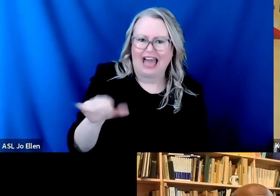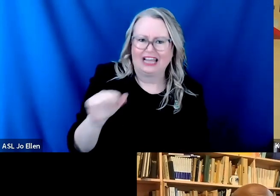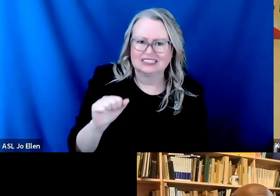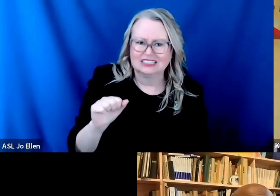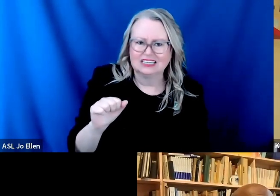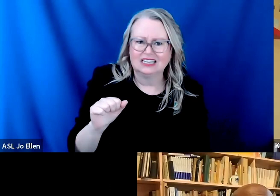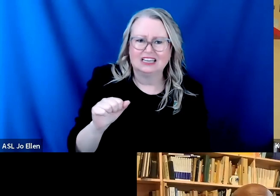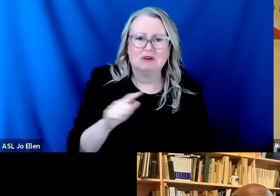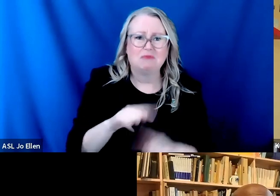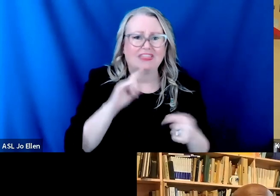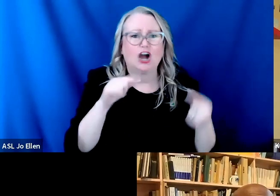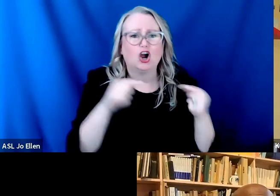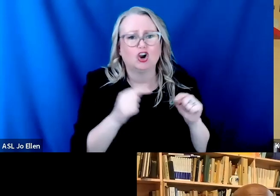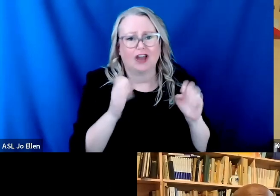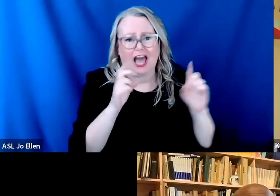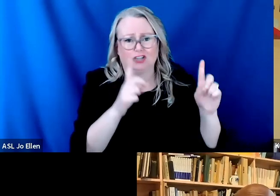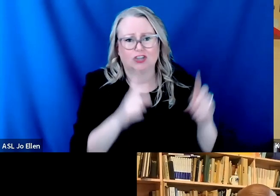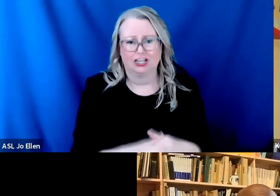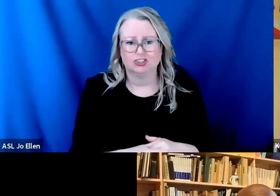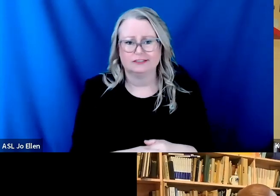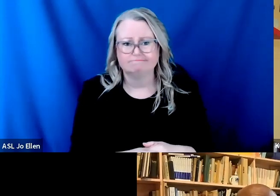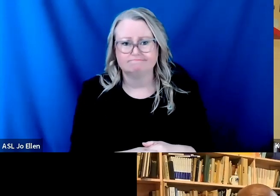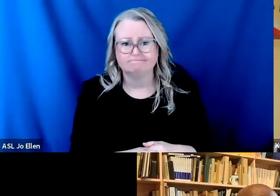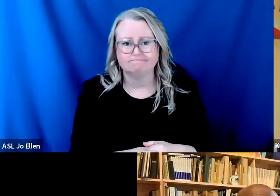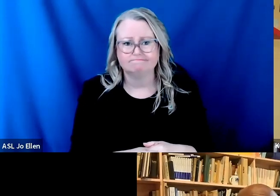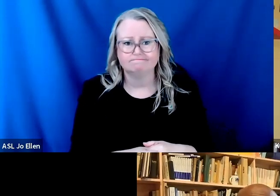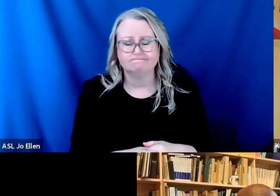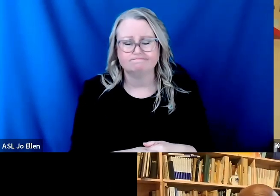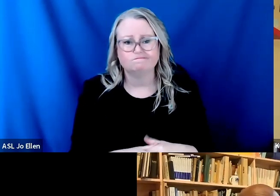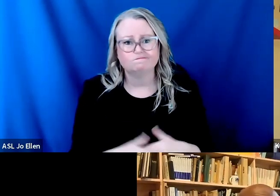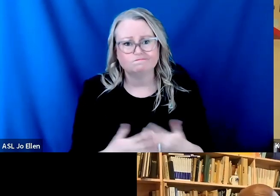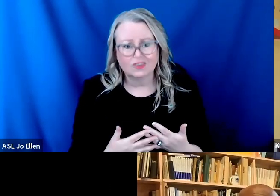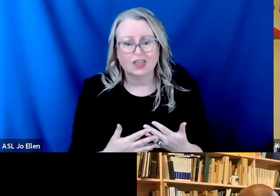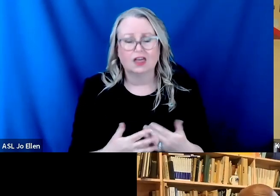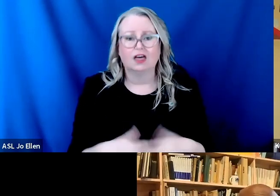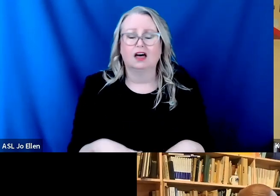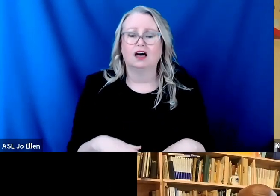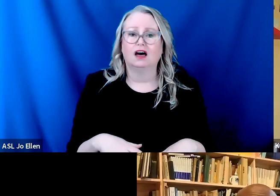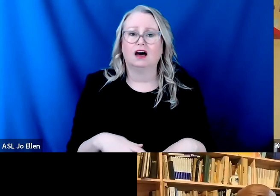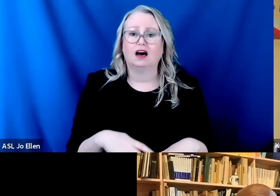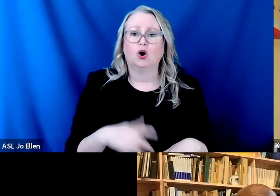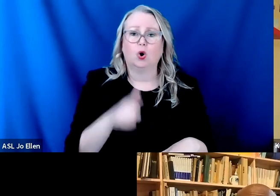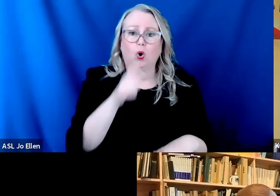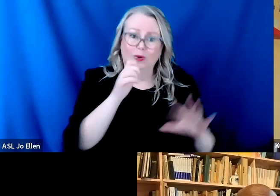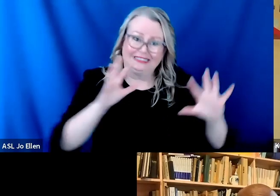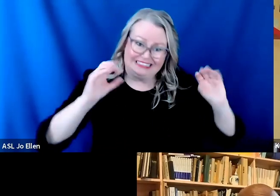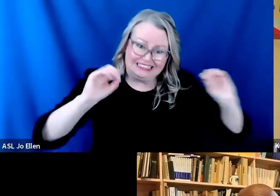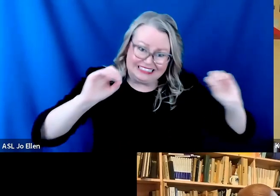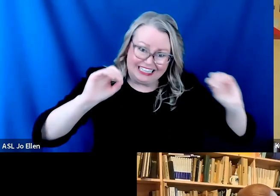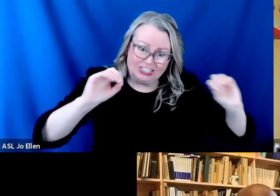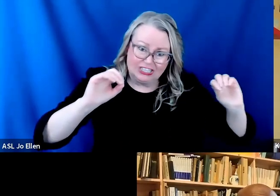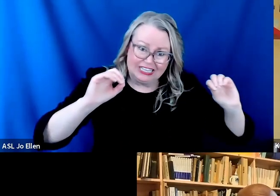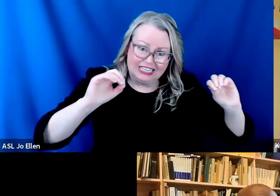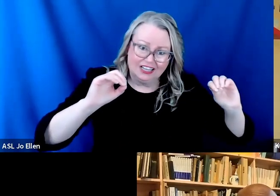for education because it took us educators' eyes off the processes of